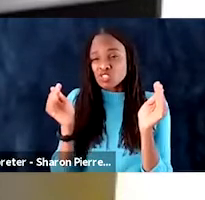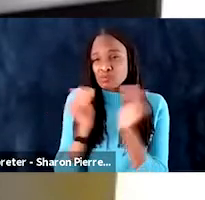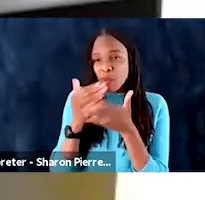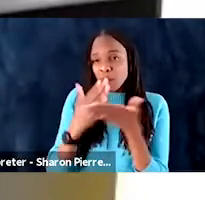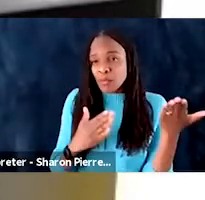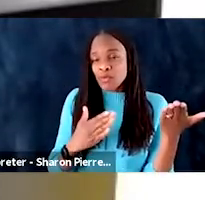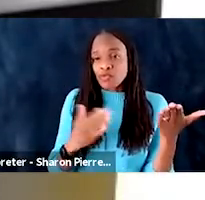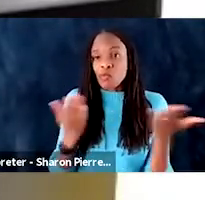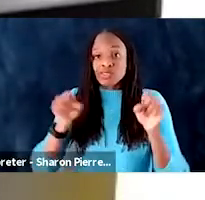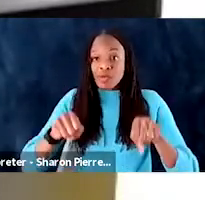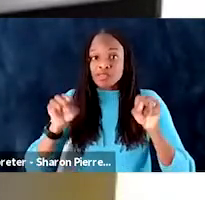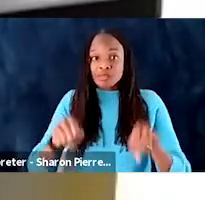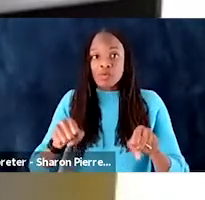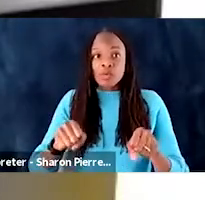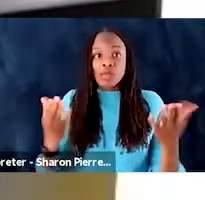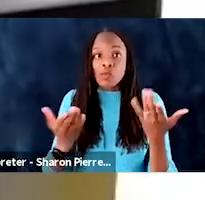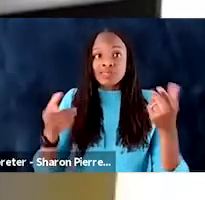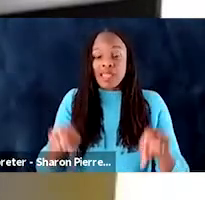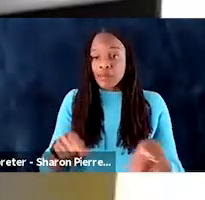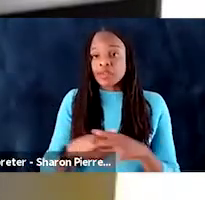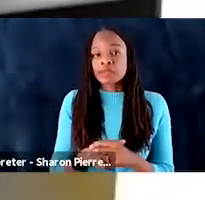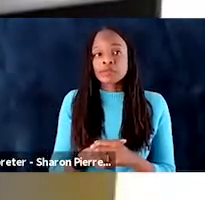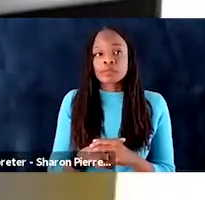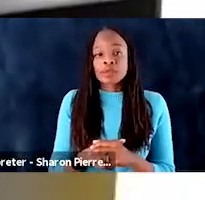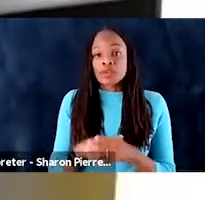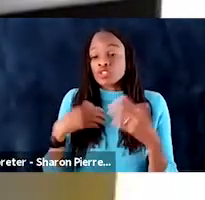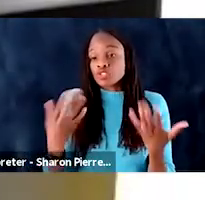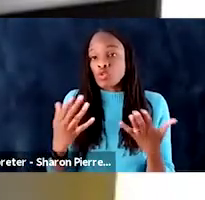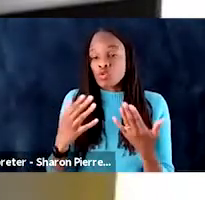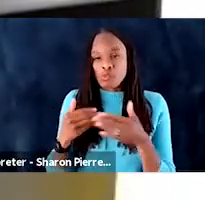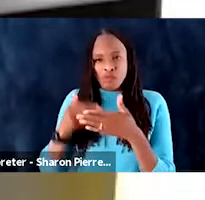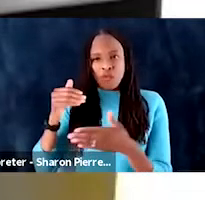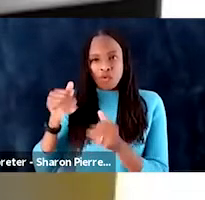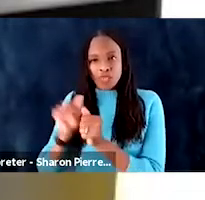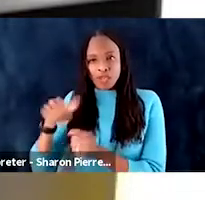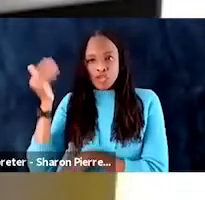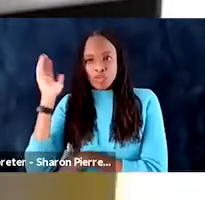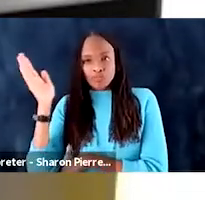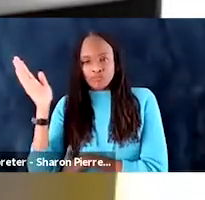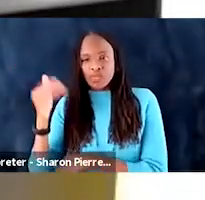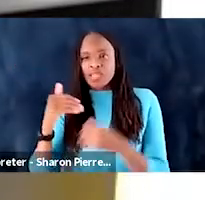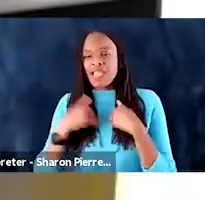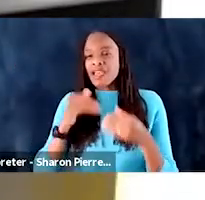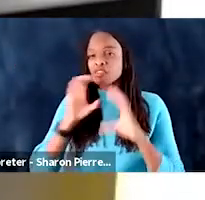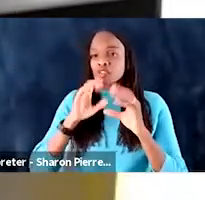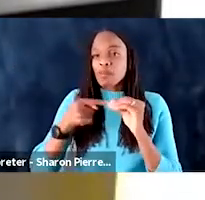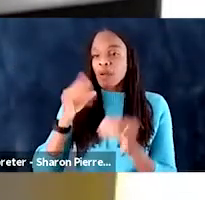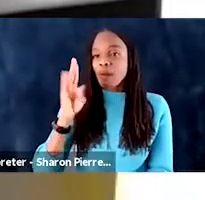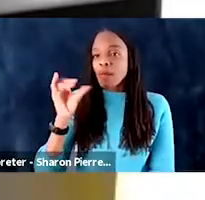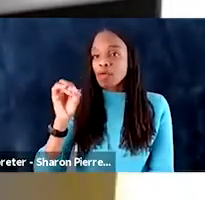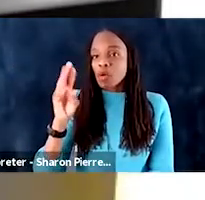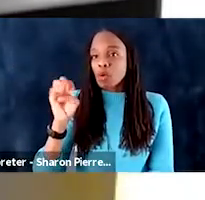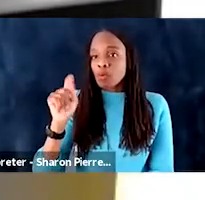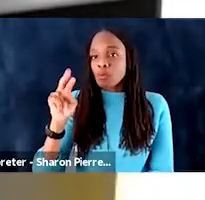of what's possible and what's happening. So earlier in another presentation, there's a conversation about the biometrics. I had